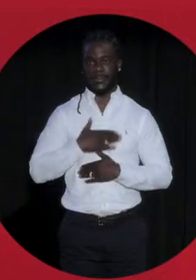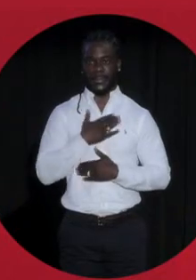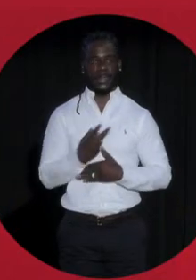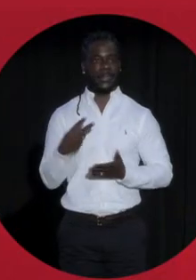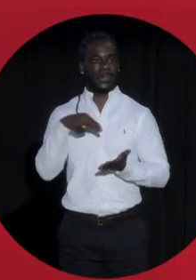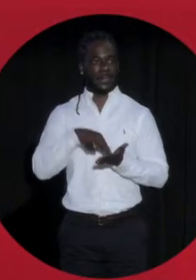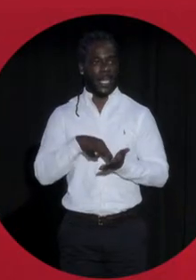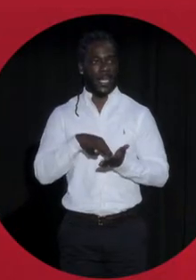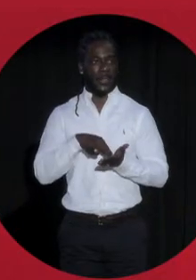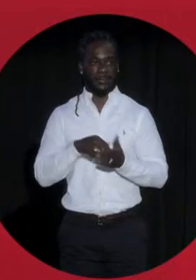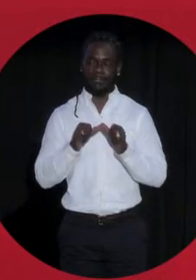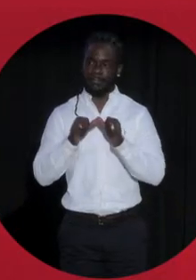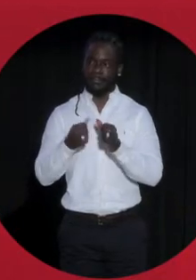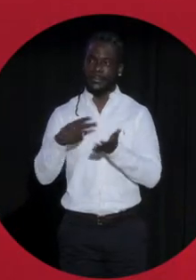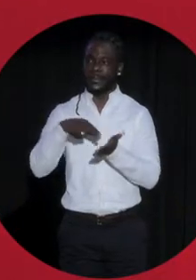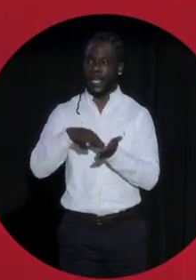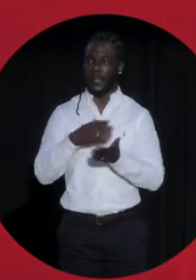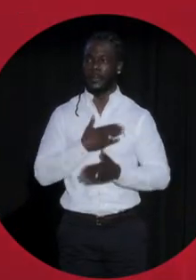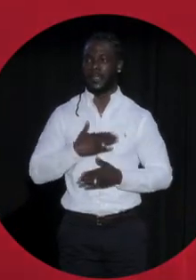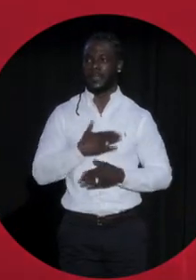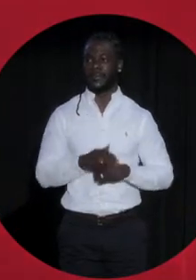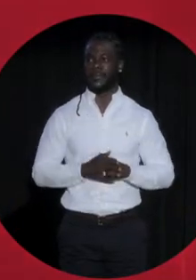stand and remain standing.